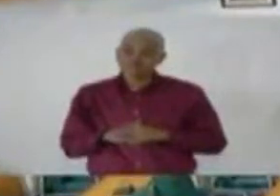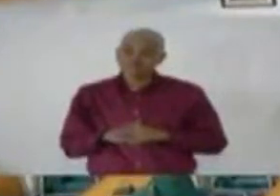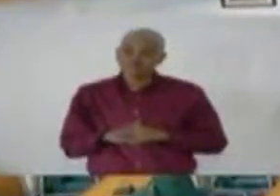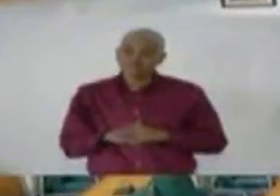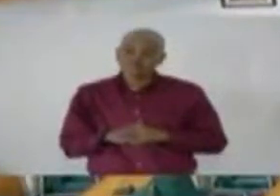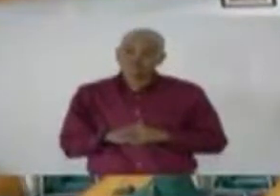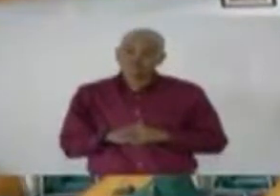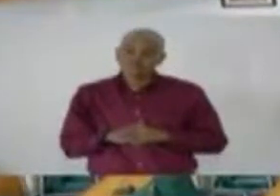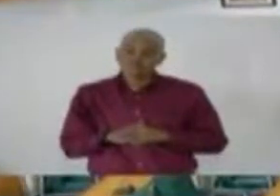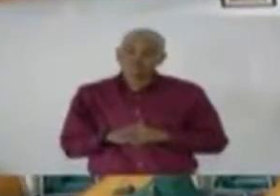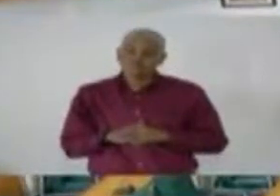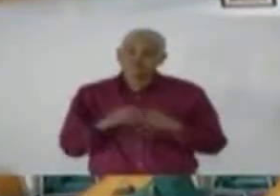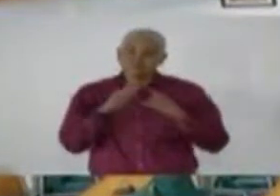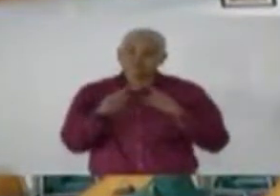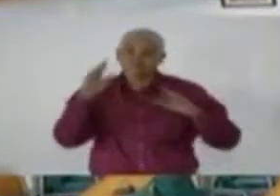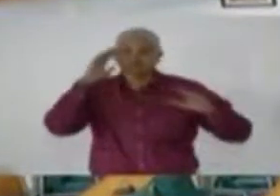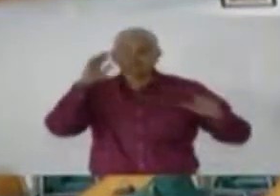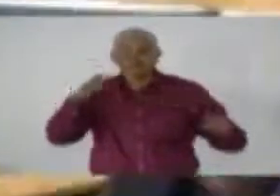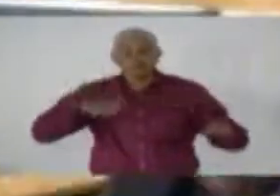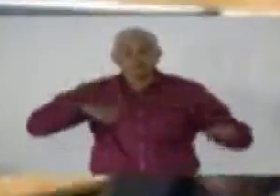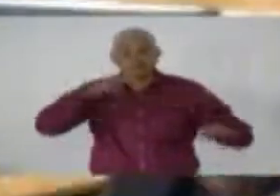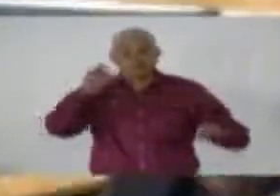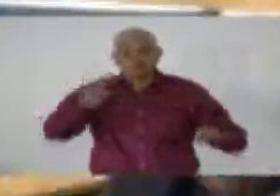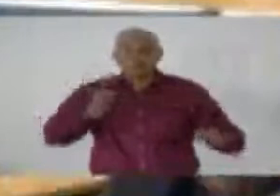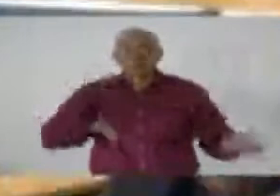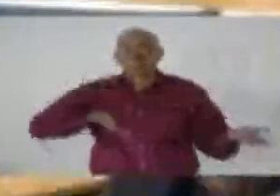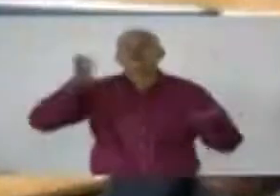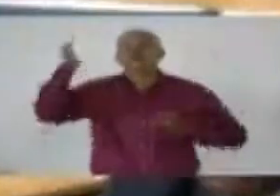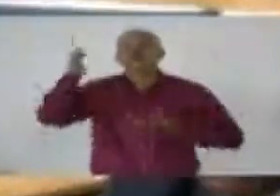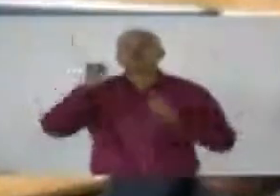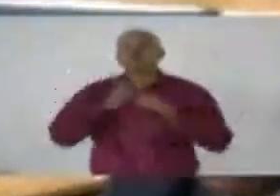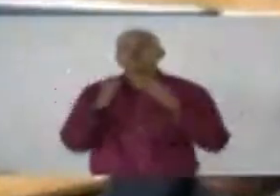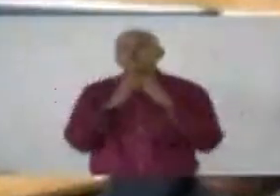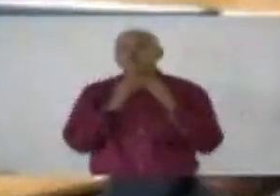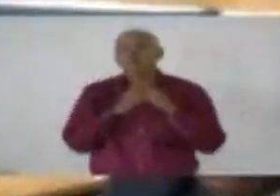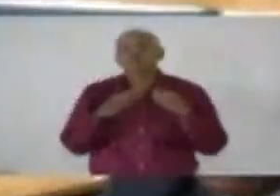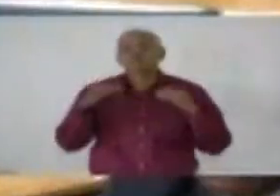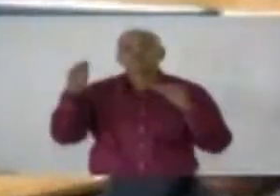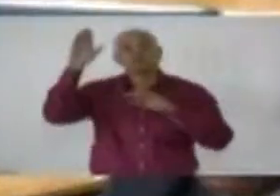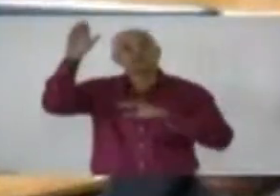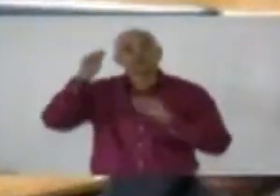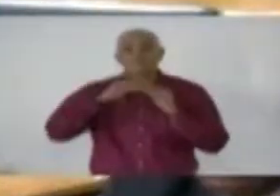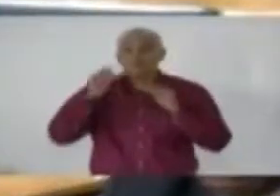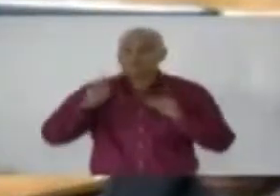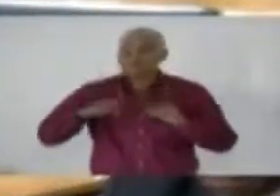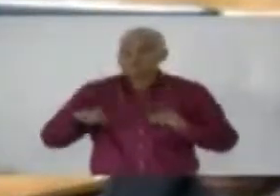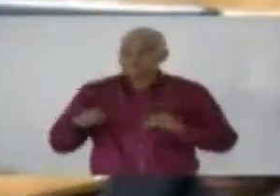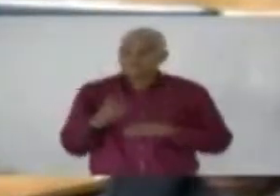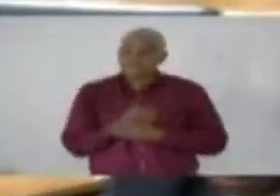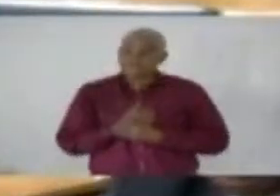But, Mr. President, we must export a lot more.